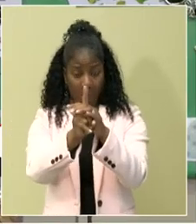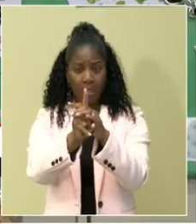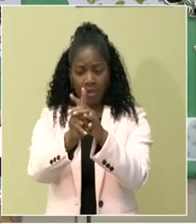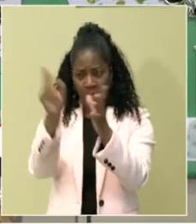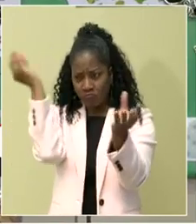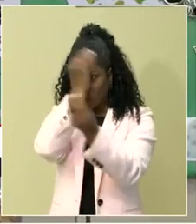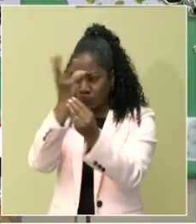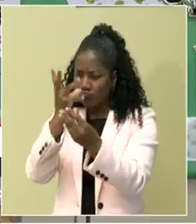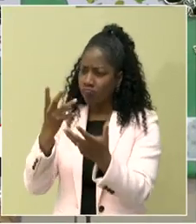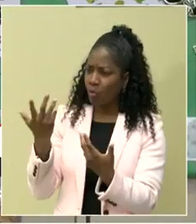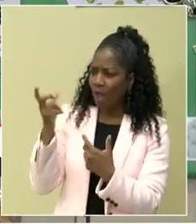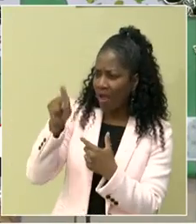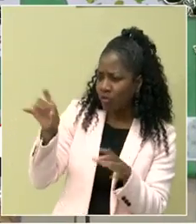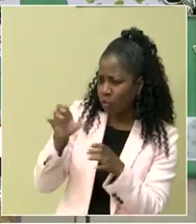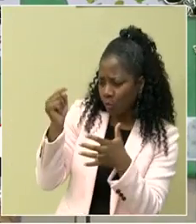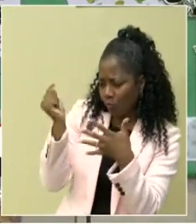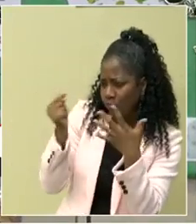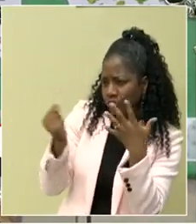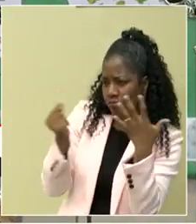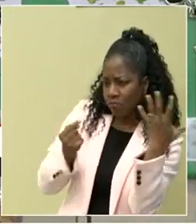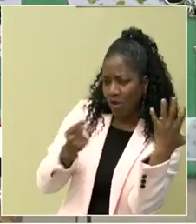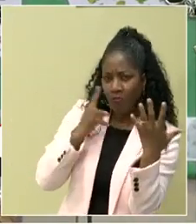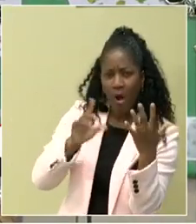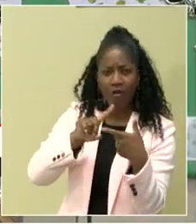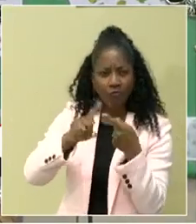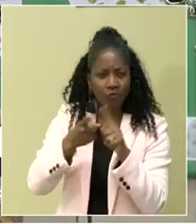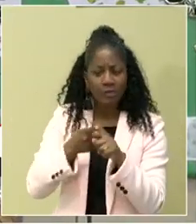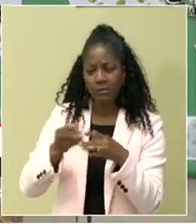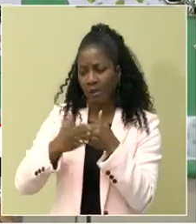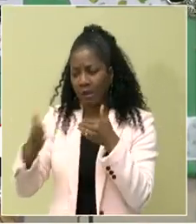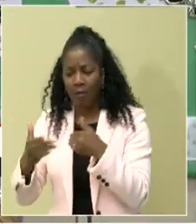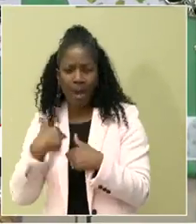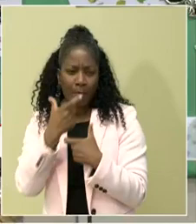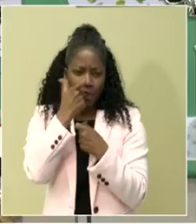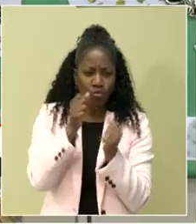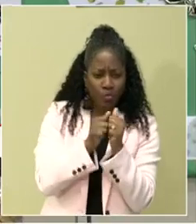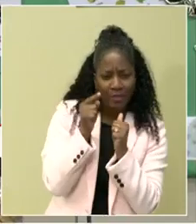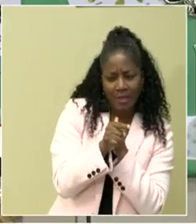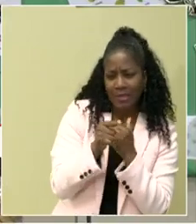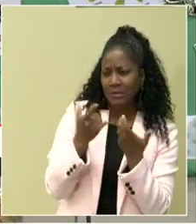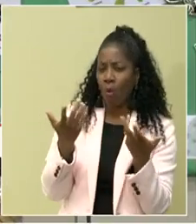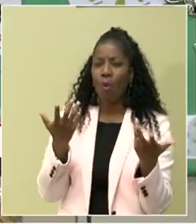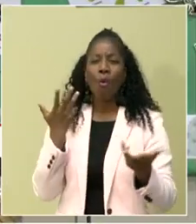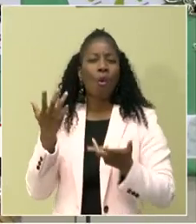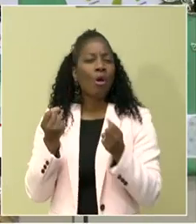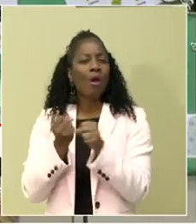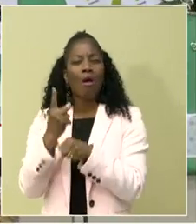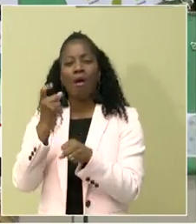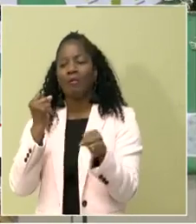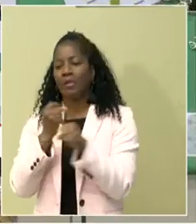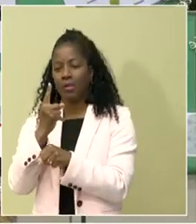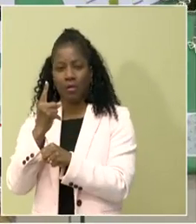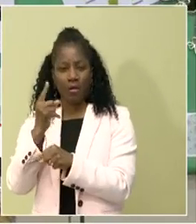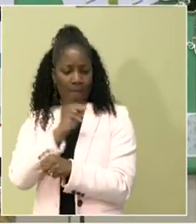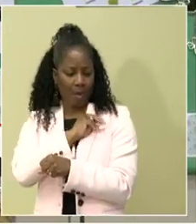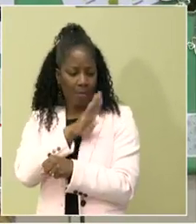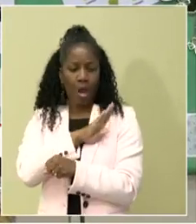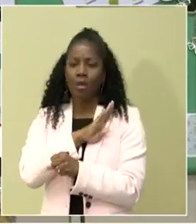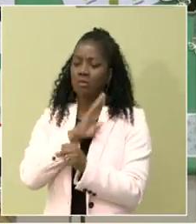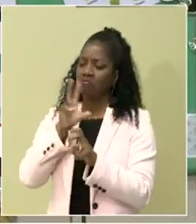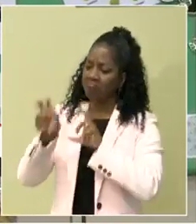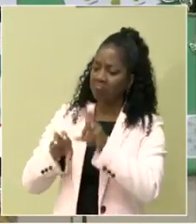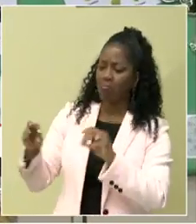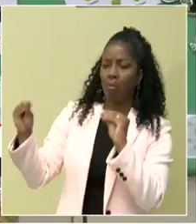said, let's do this for our friends and neighbors. This is what I'm interested in. And so every year, the mayor has invested more and more